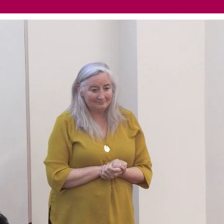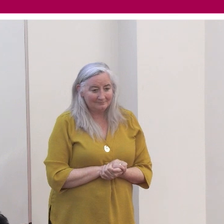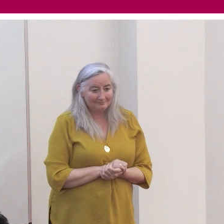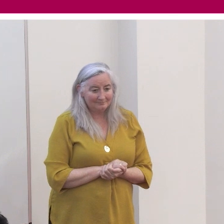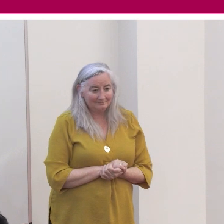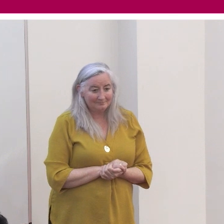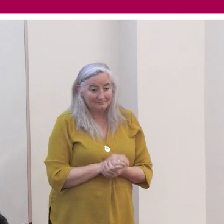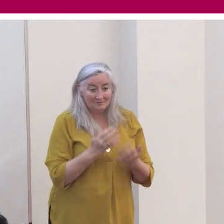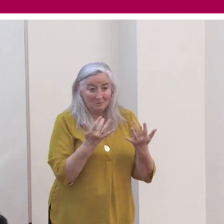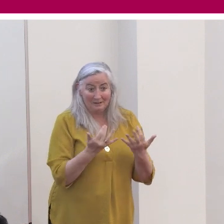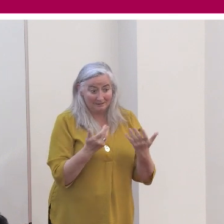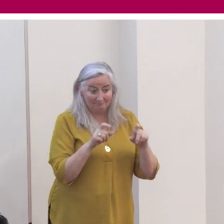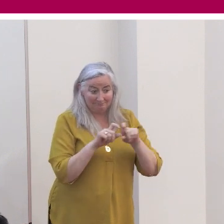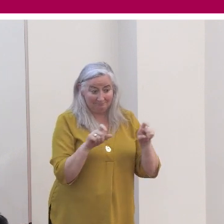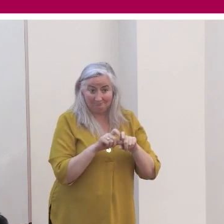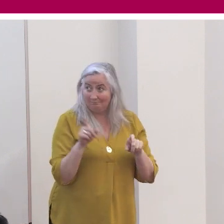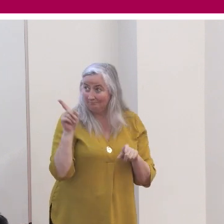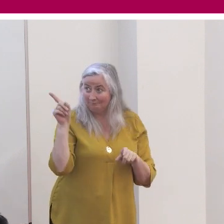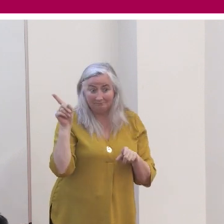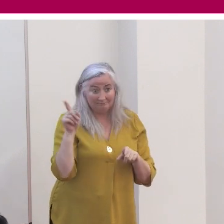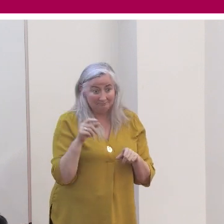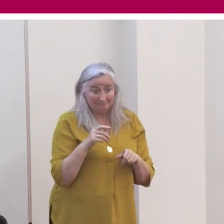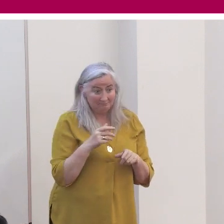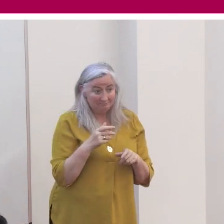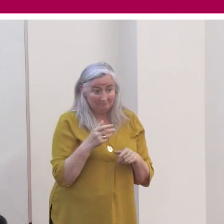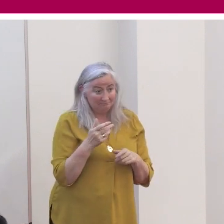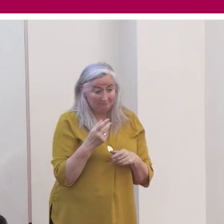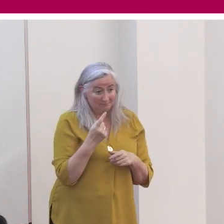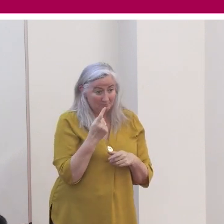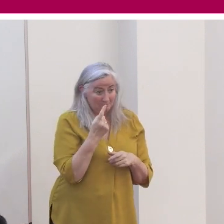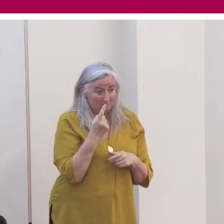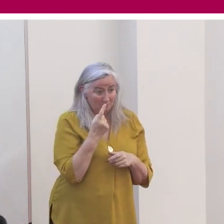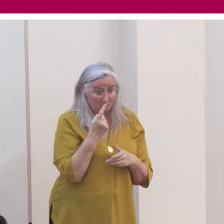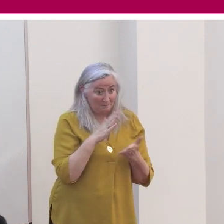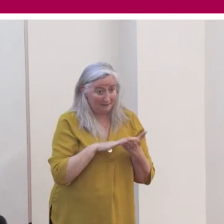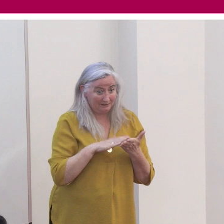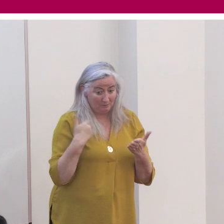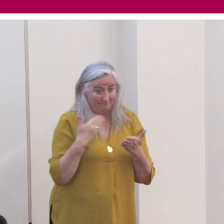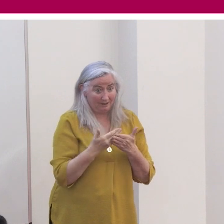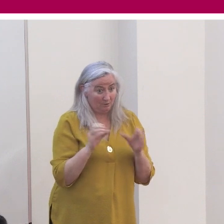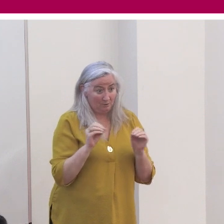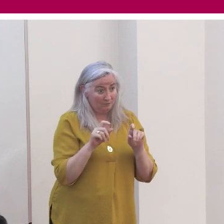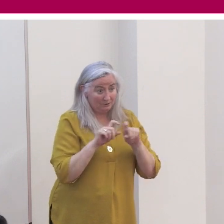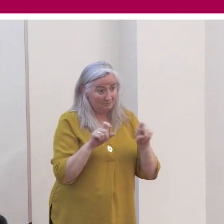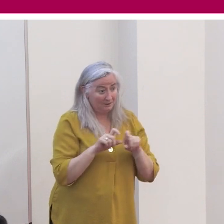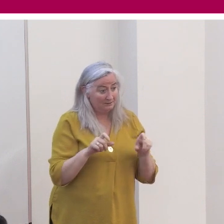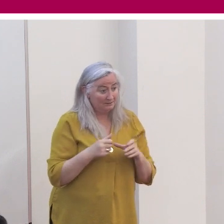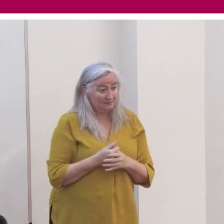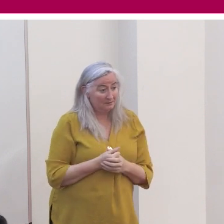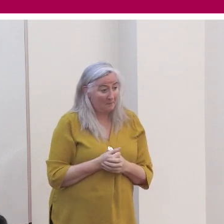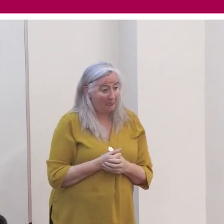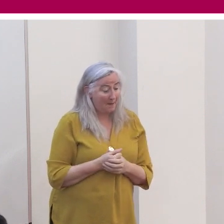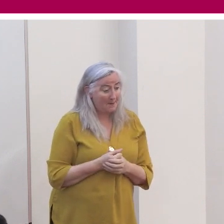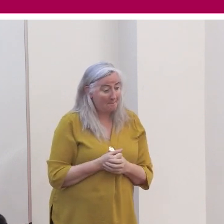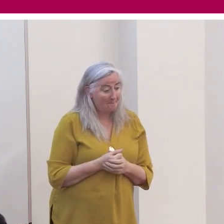Now, another important aspect is, which it applies especially for women who are defendants.